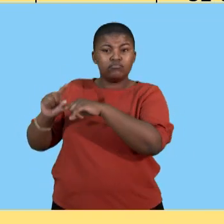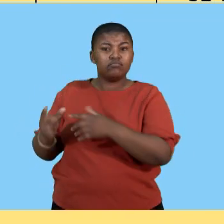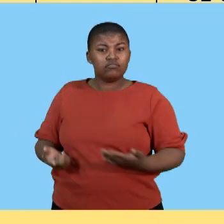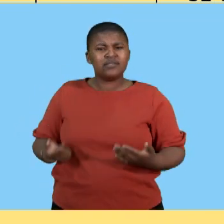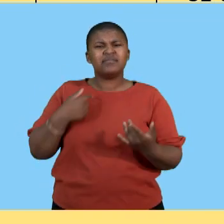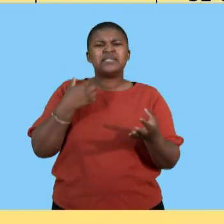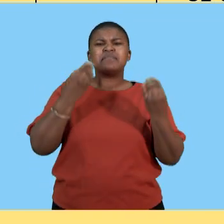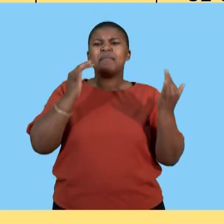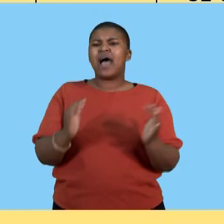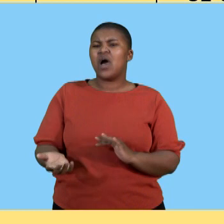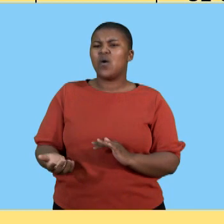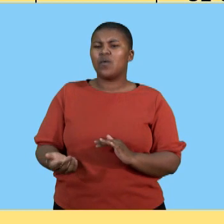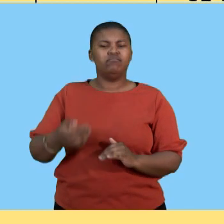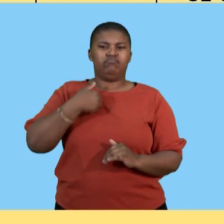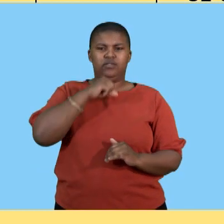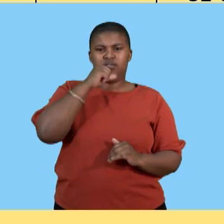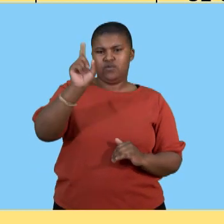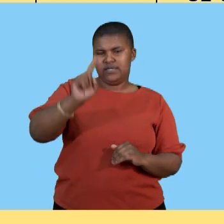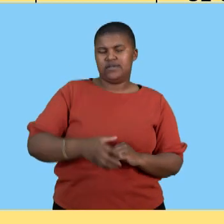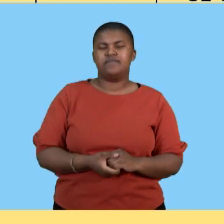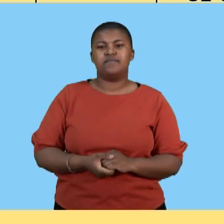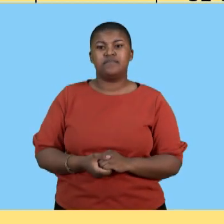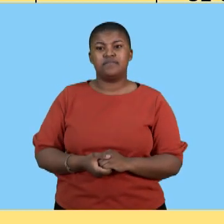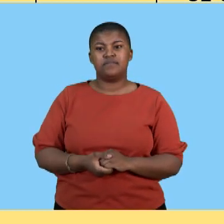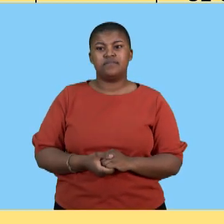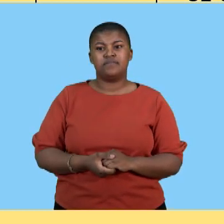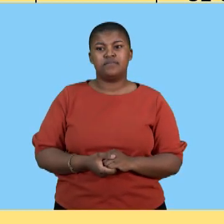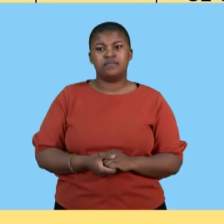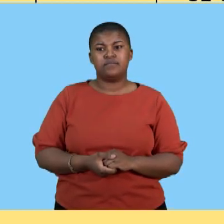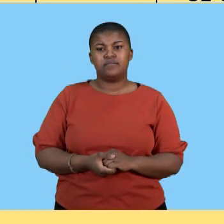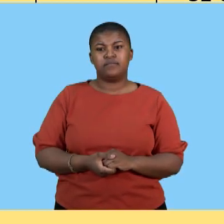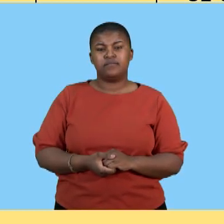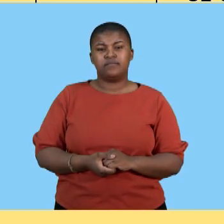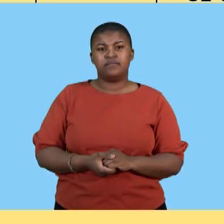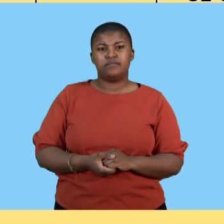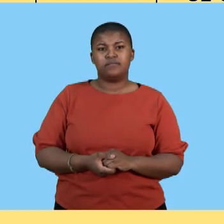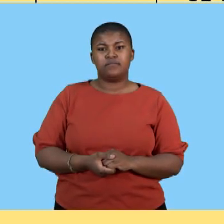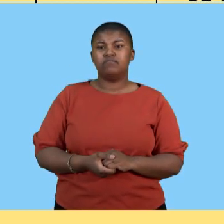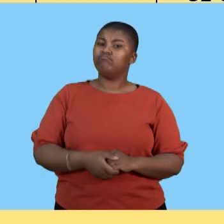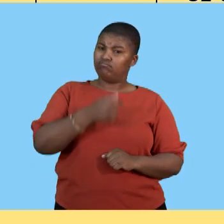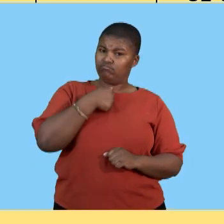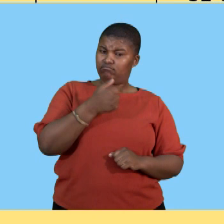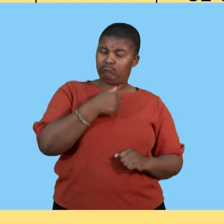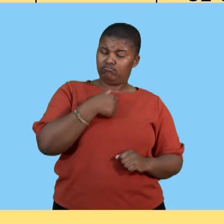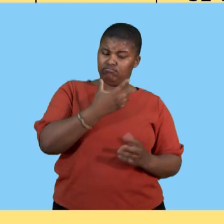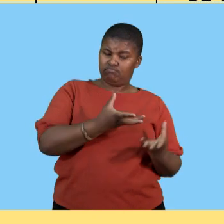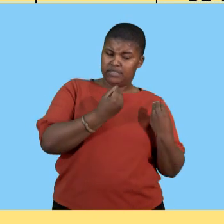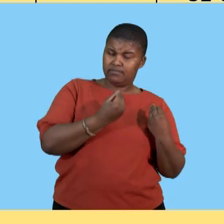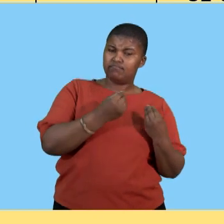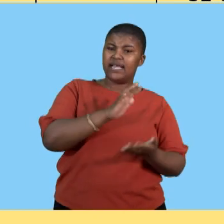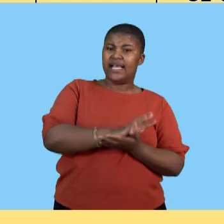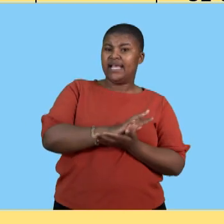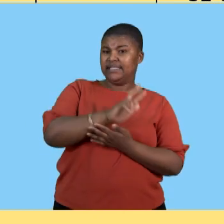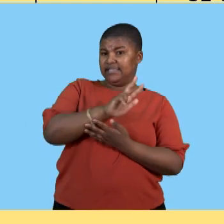outstanding, therefore, how do I get it? I'll then say the amount that we have received, which